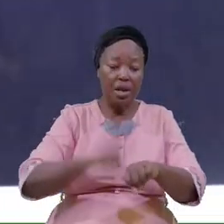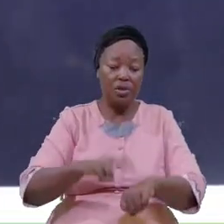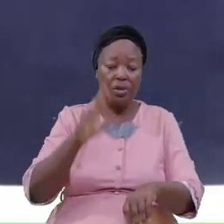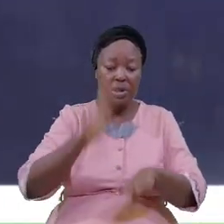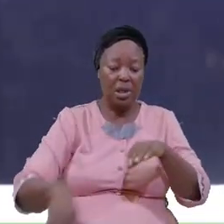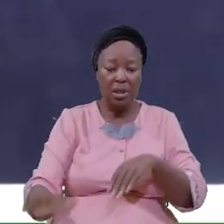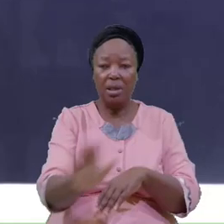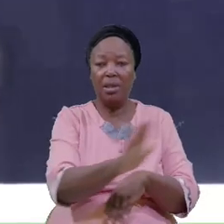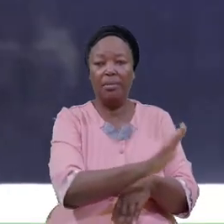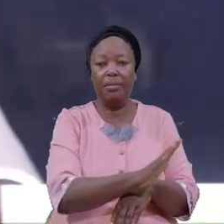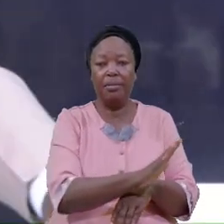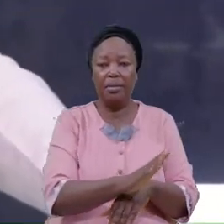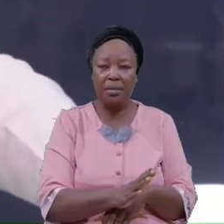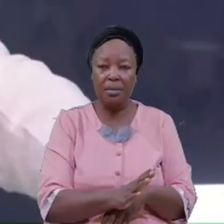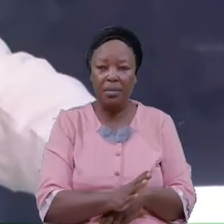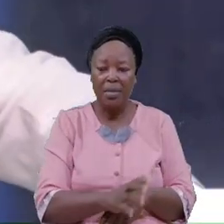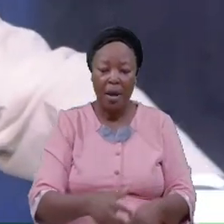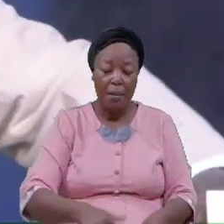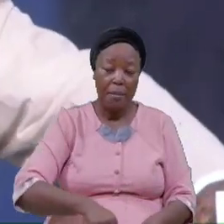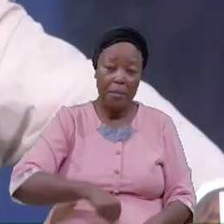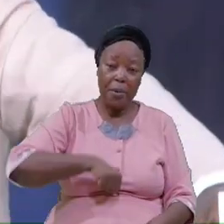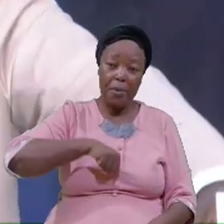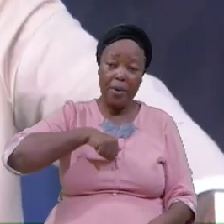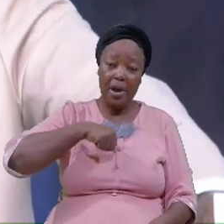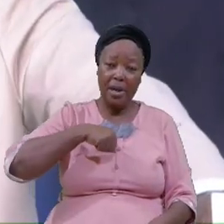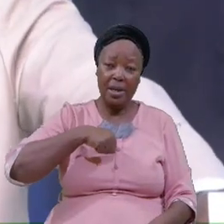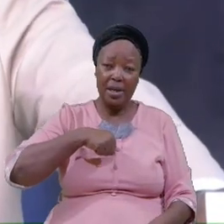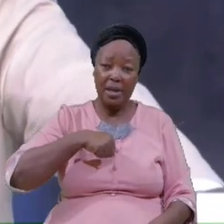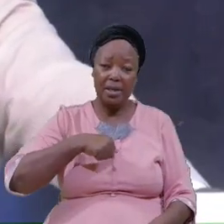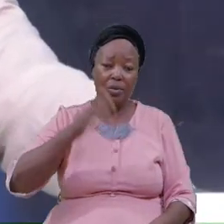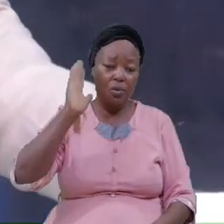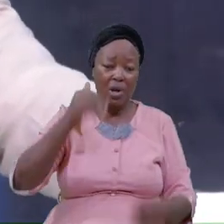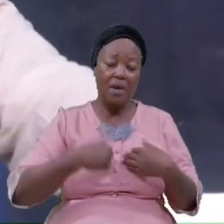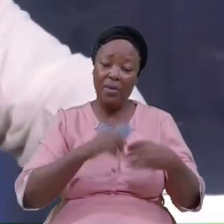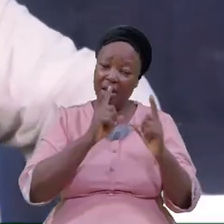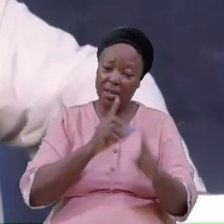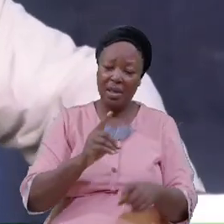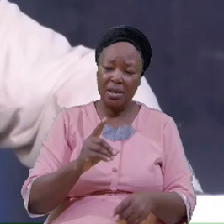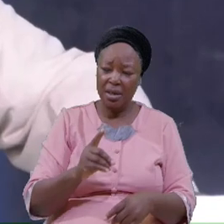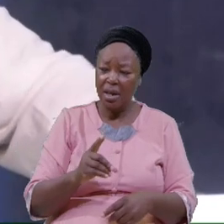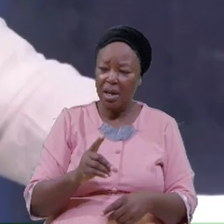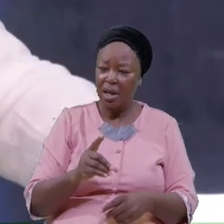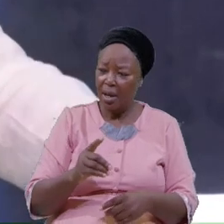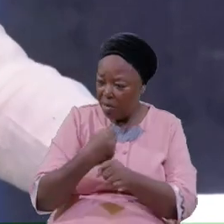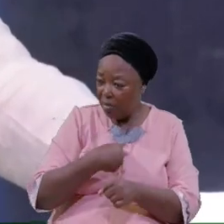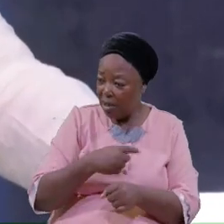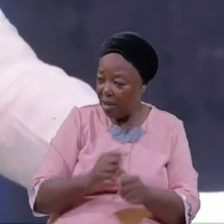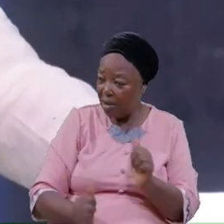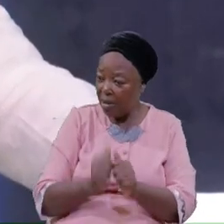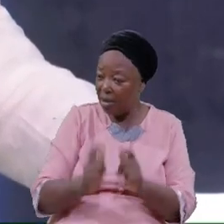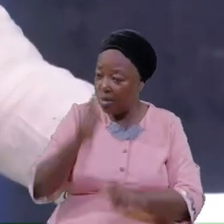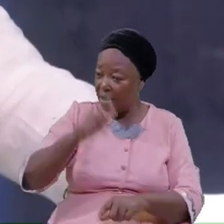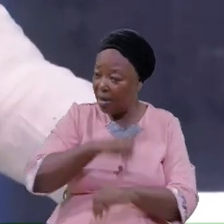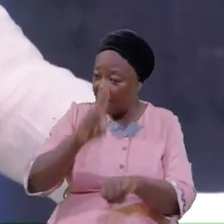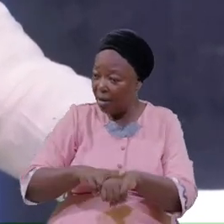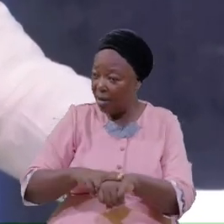nation. Pride, Lord, I'm responded, make me a greater nation. Thank you, Lord. L'orgueil aurait pu